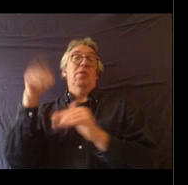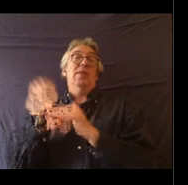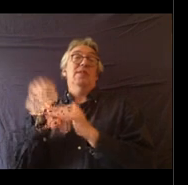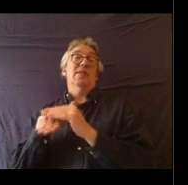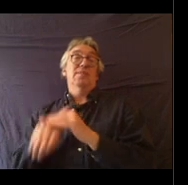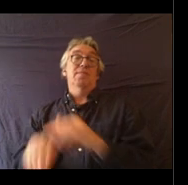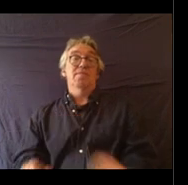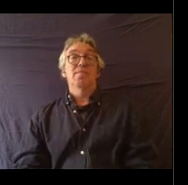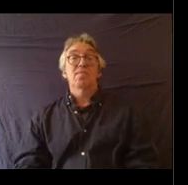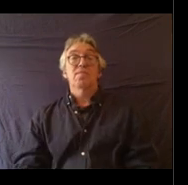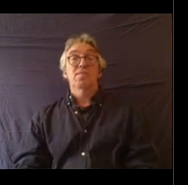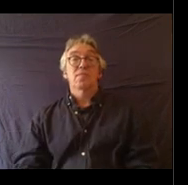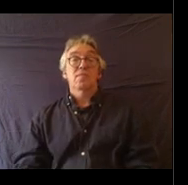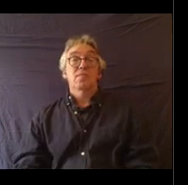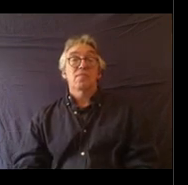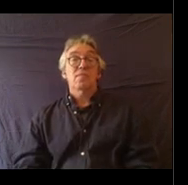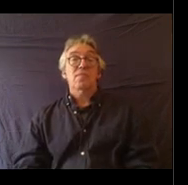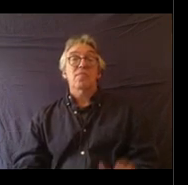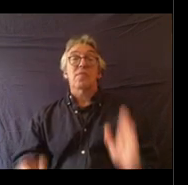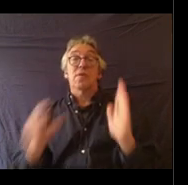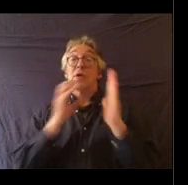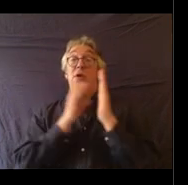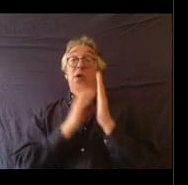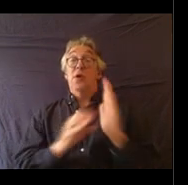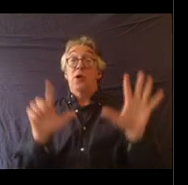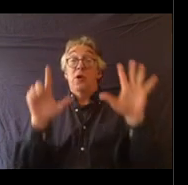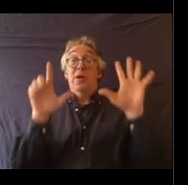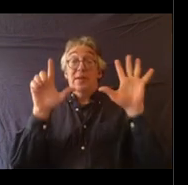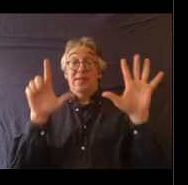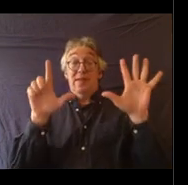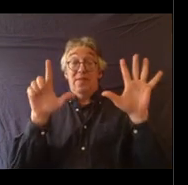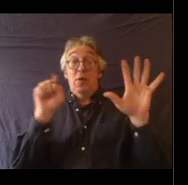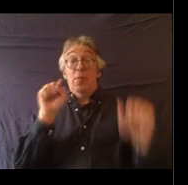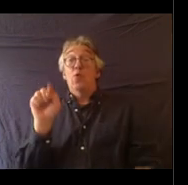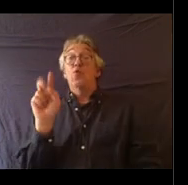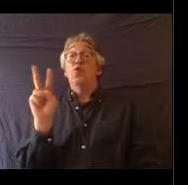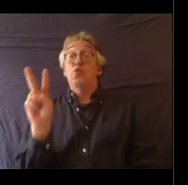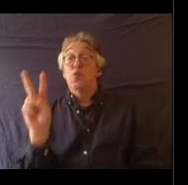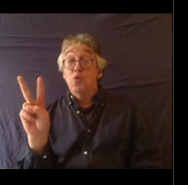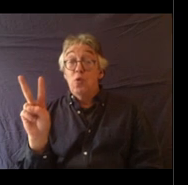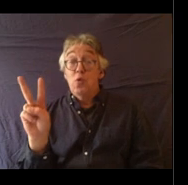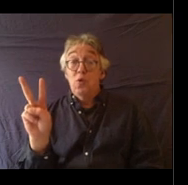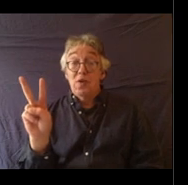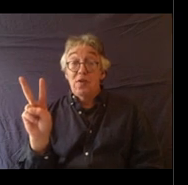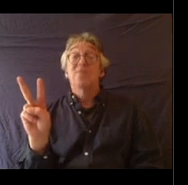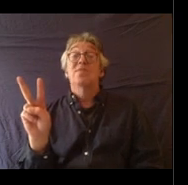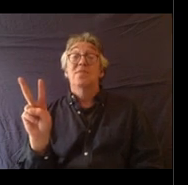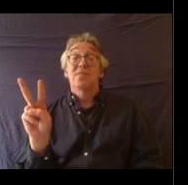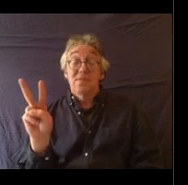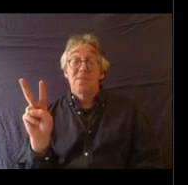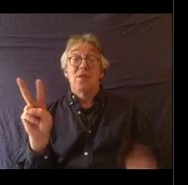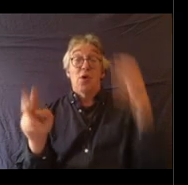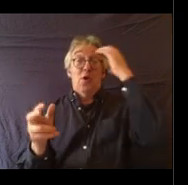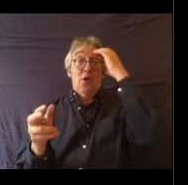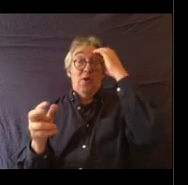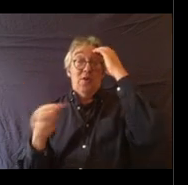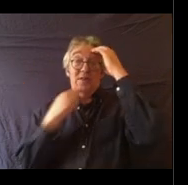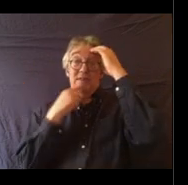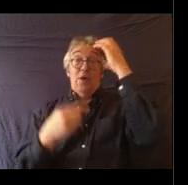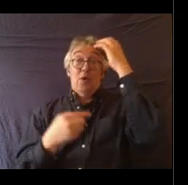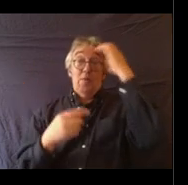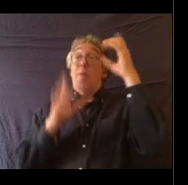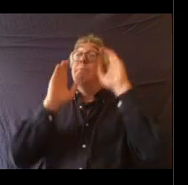provision of the Article 7, which is reporting. It's member states shall